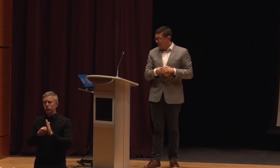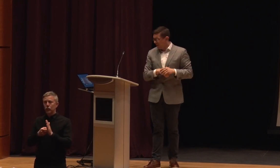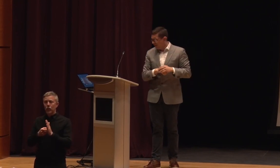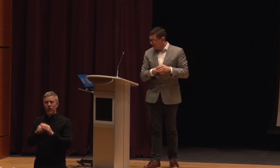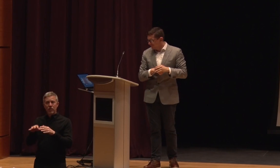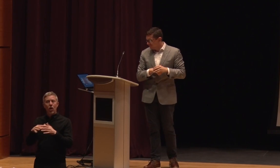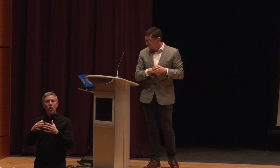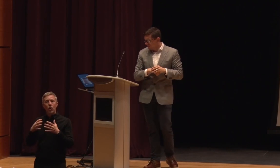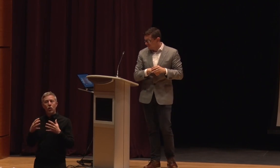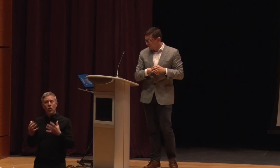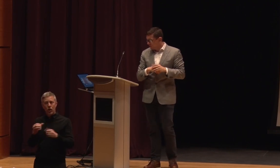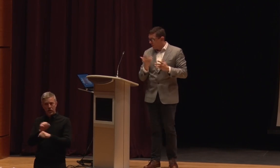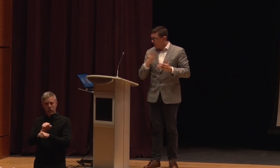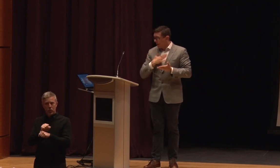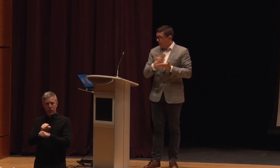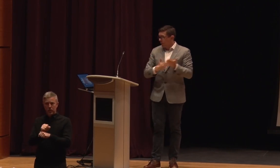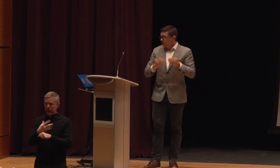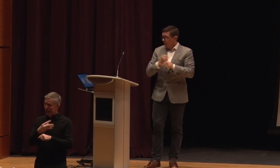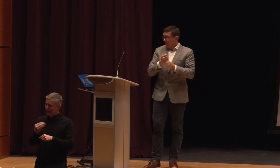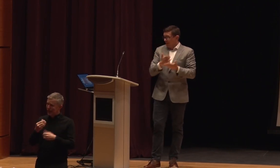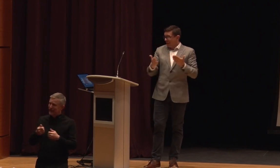error, of course.